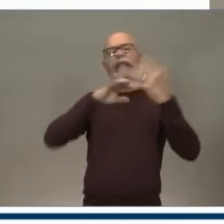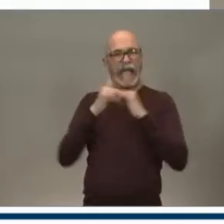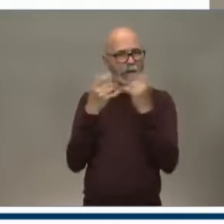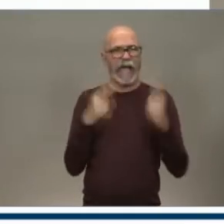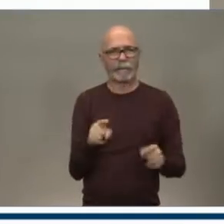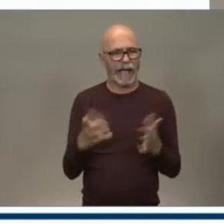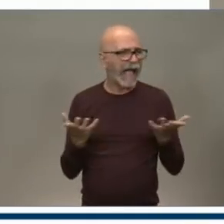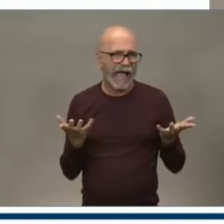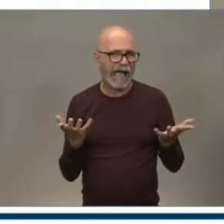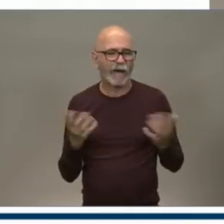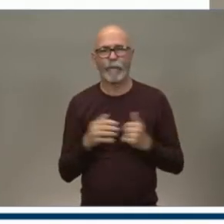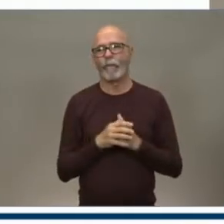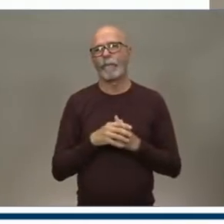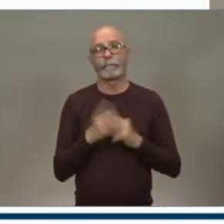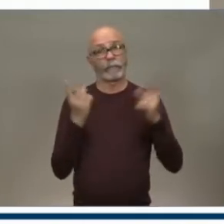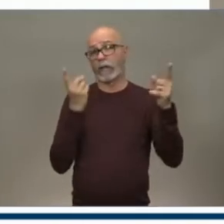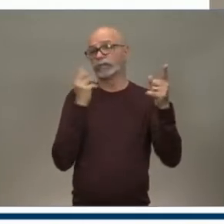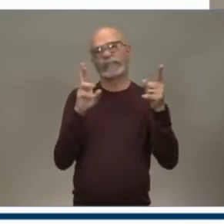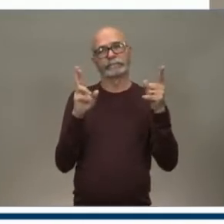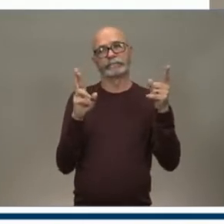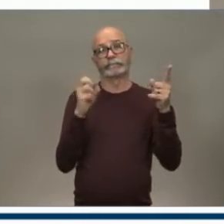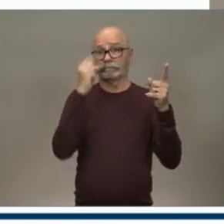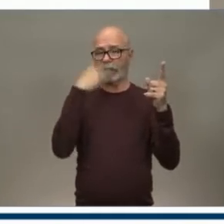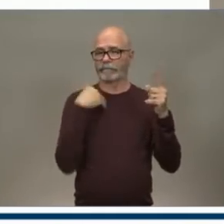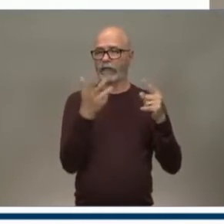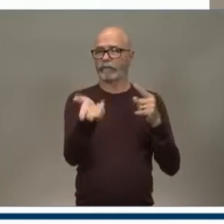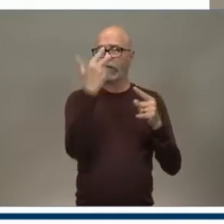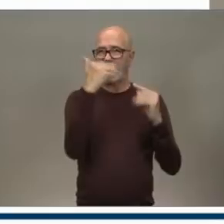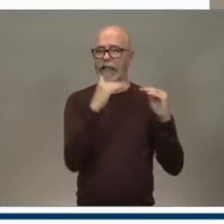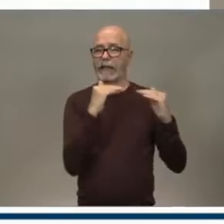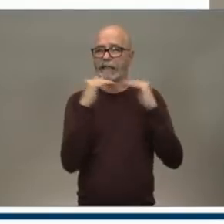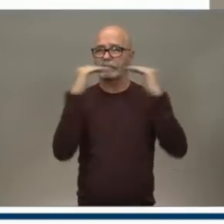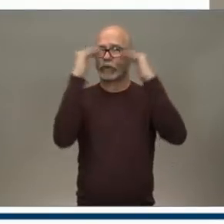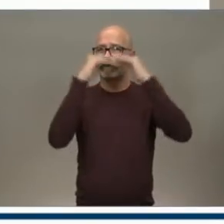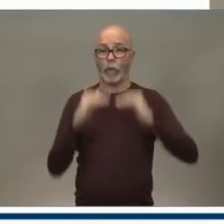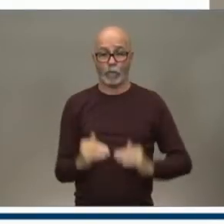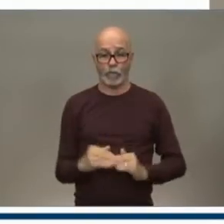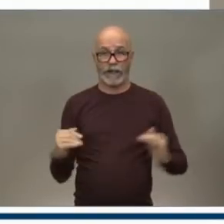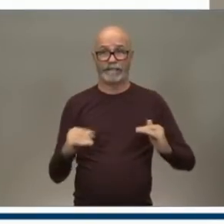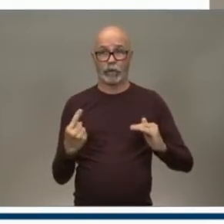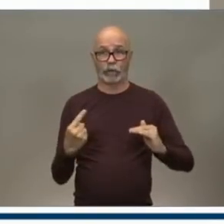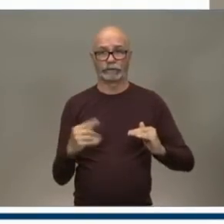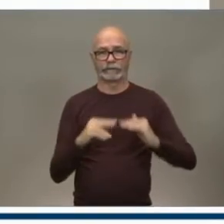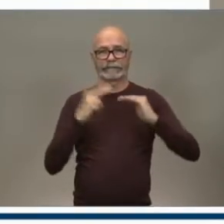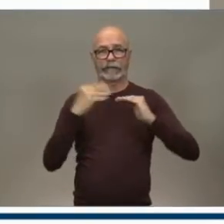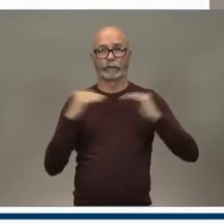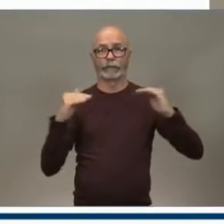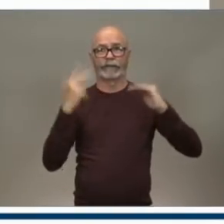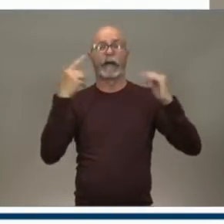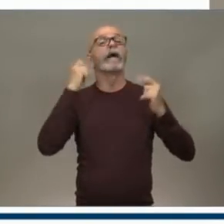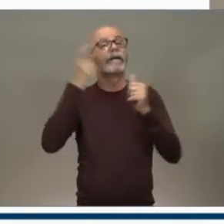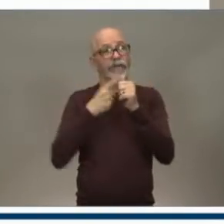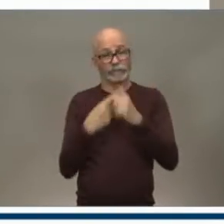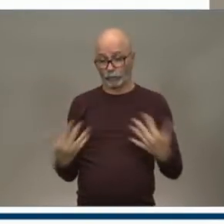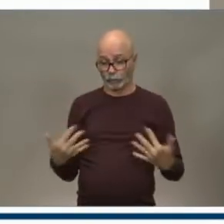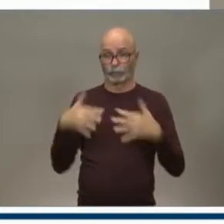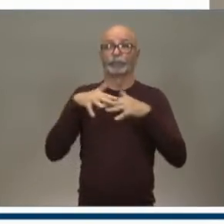plan. Where we're at with schools today, going to the blended model where grades 9 and up would